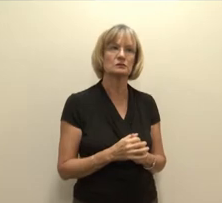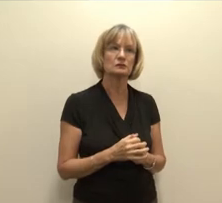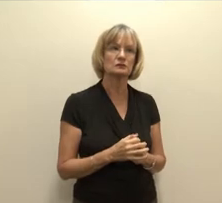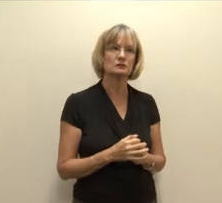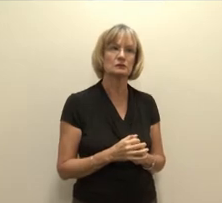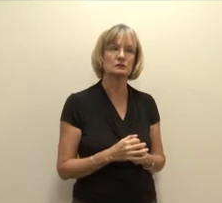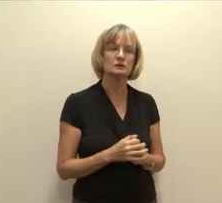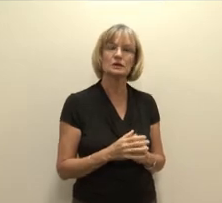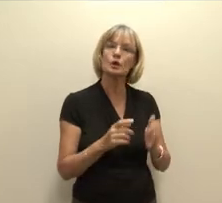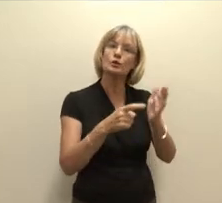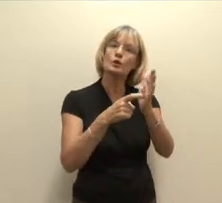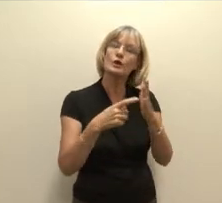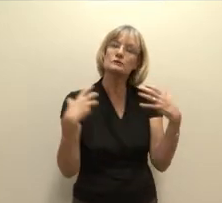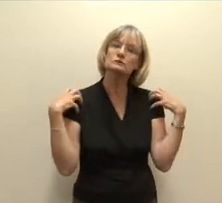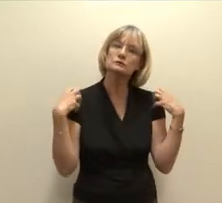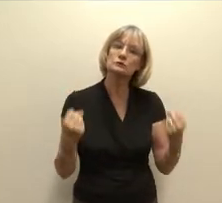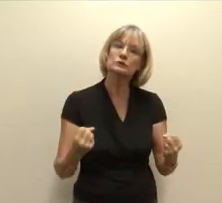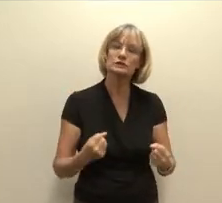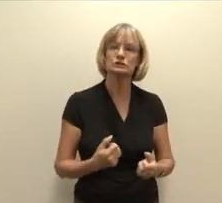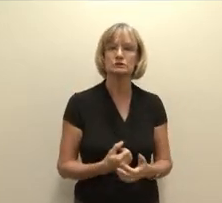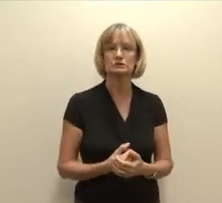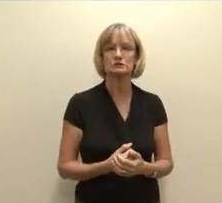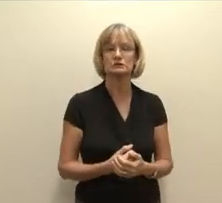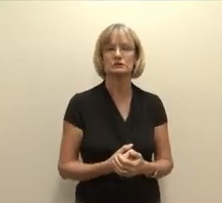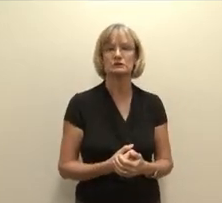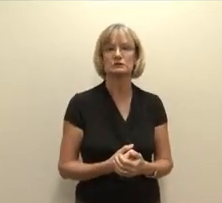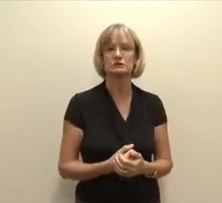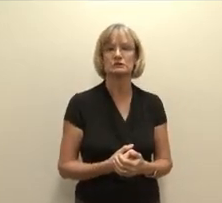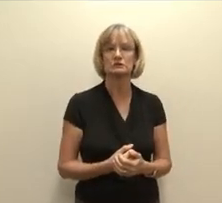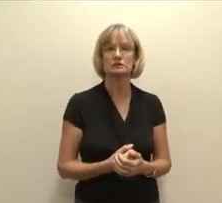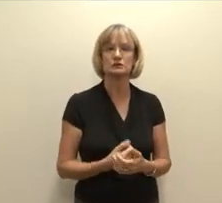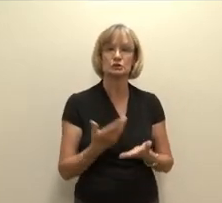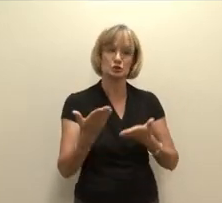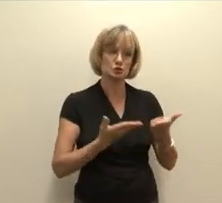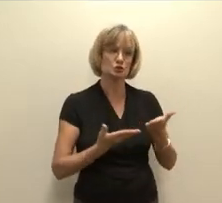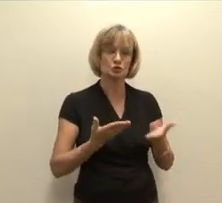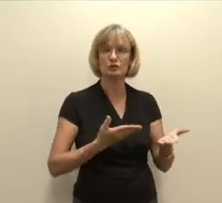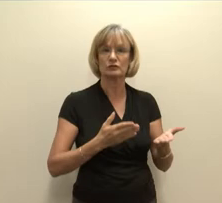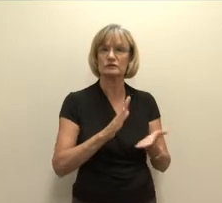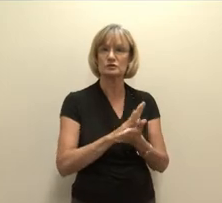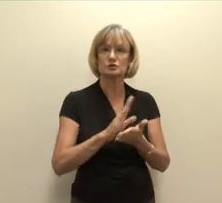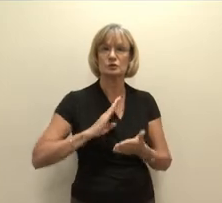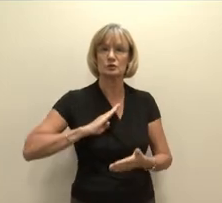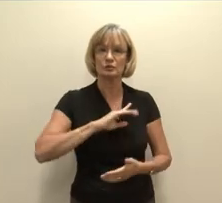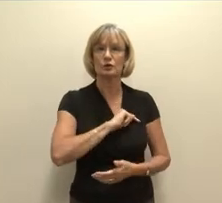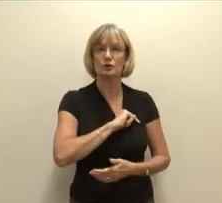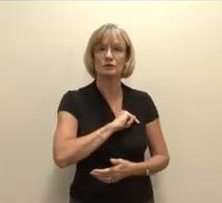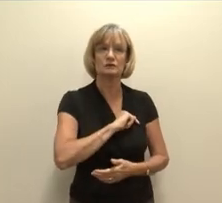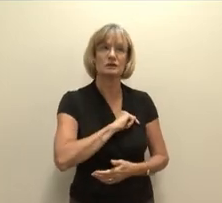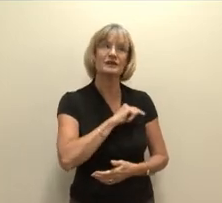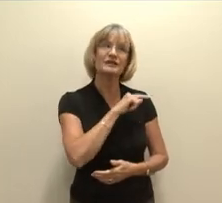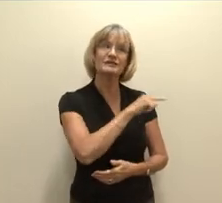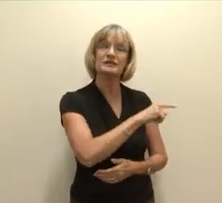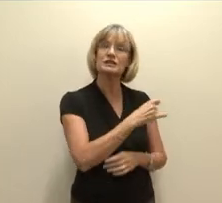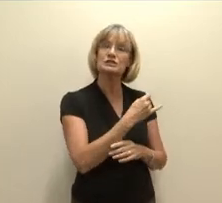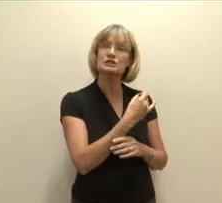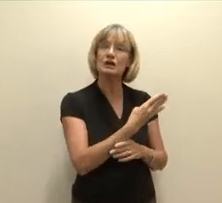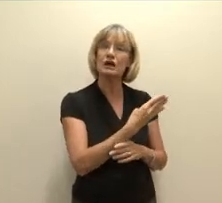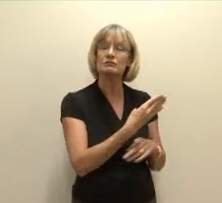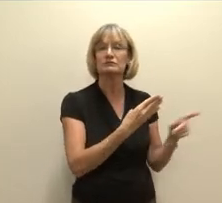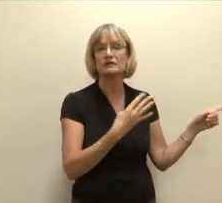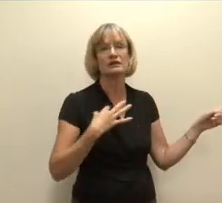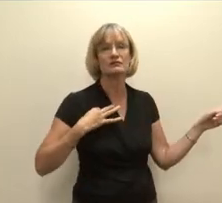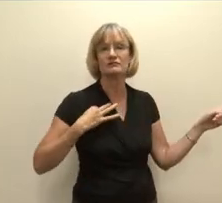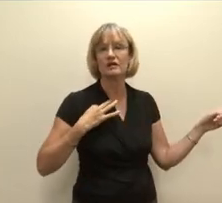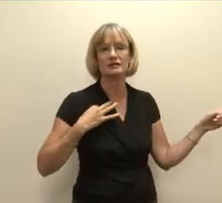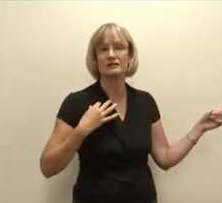It takes courage to serve on a school board. It's a volunteer job. We